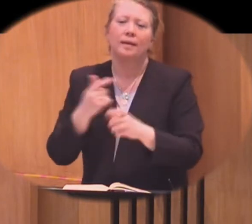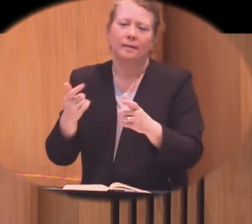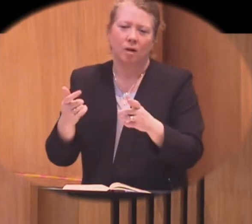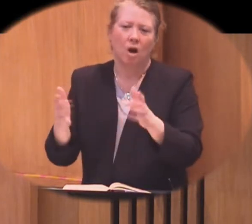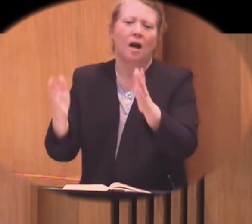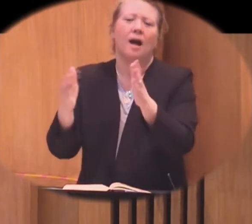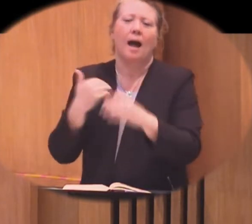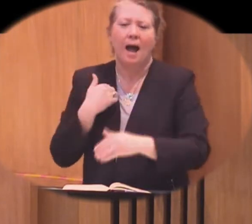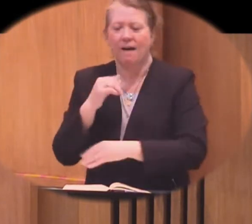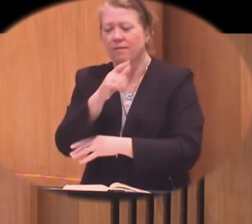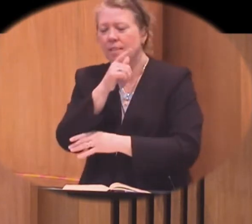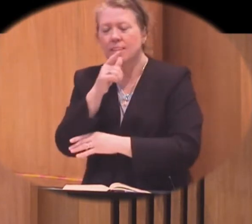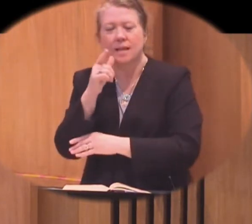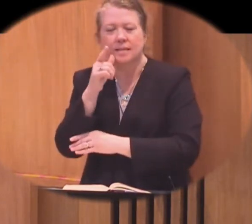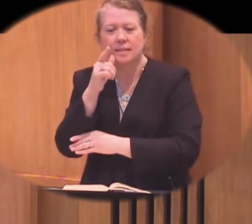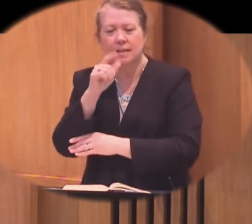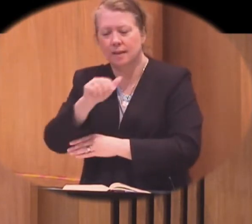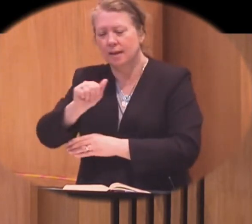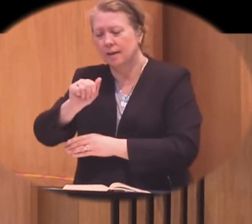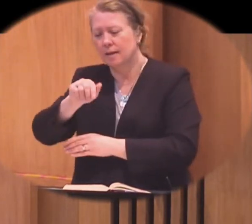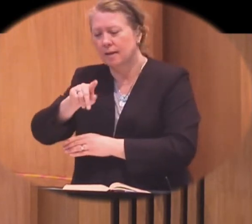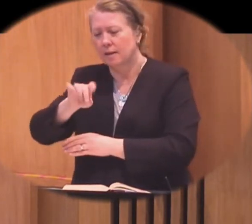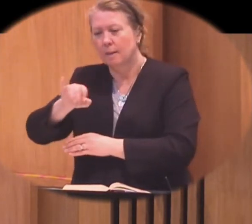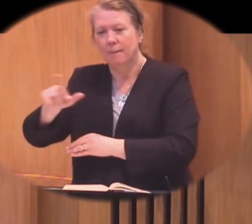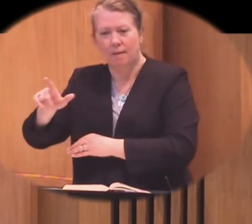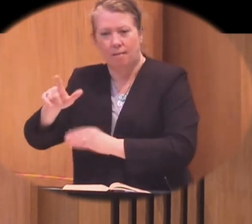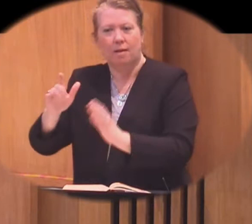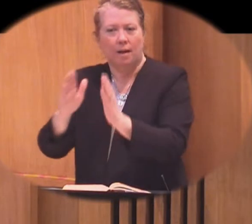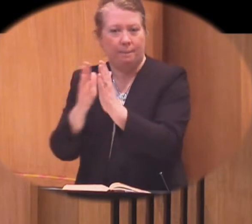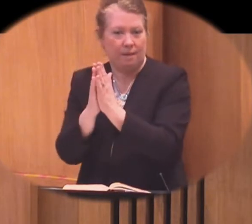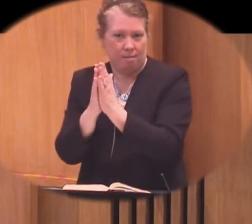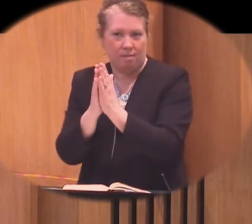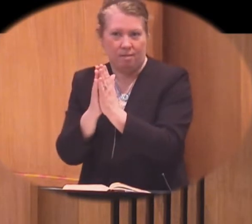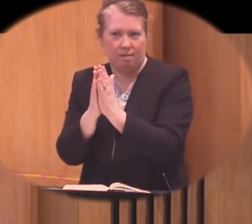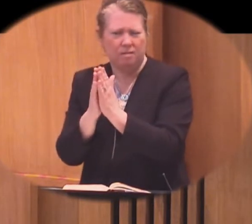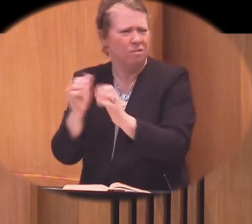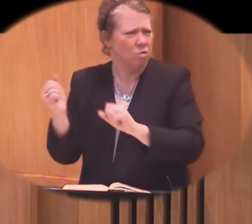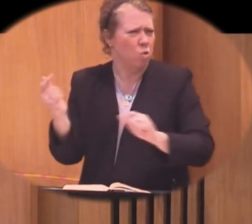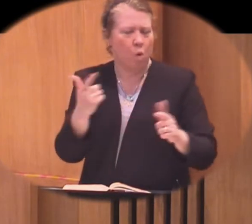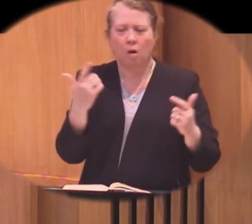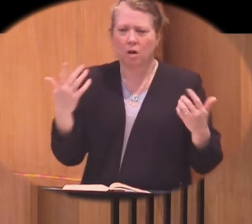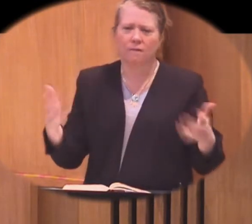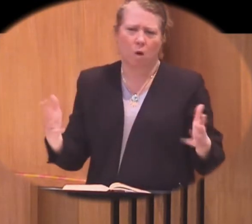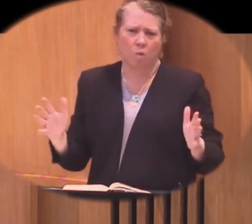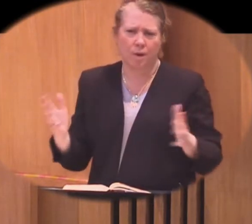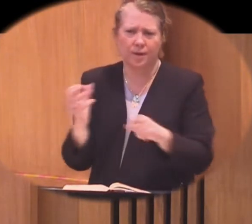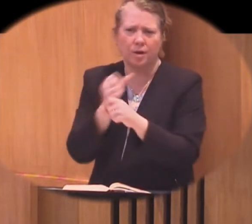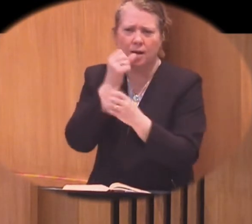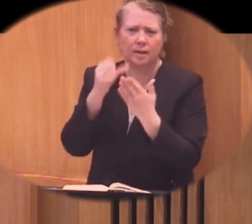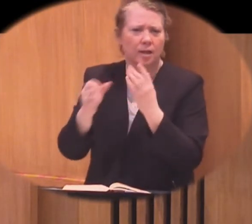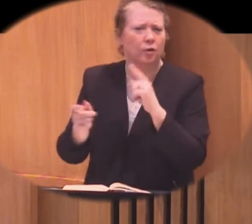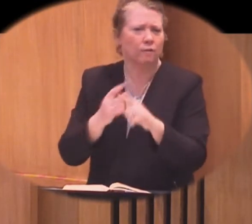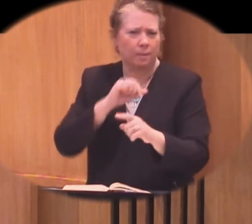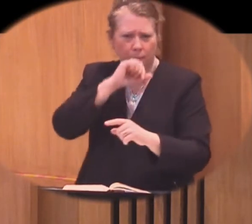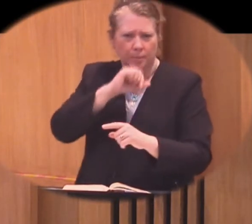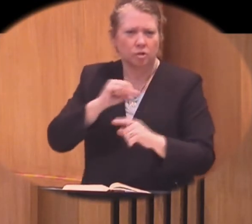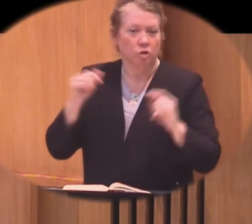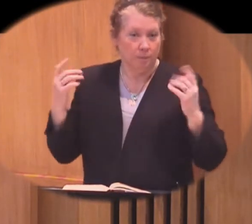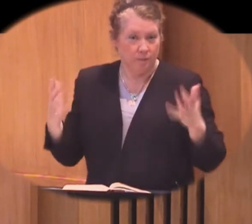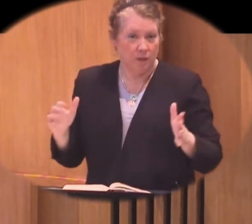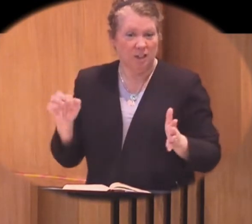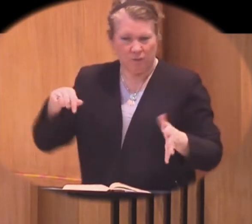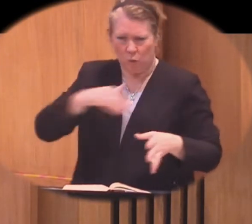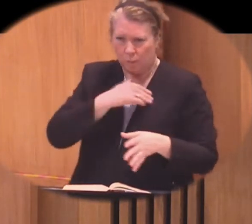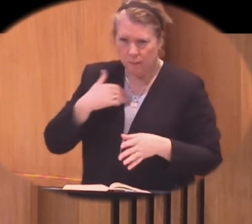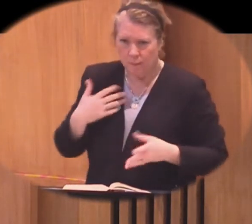Lenten appeal. You've all received information in the mail. As pastor, I'm asking you to make